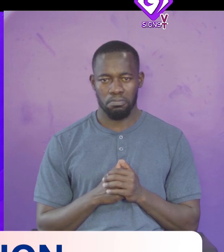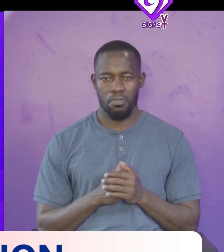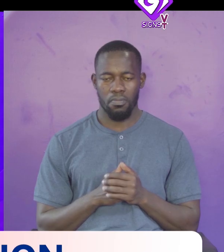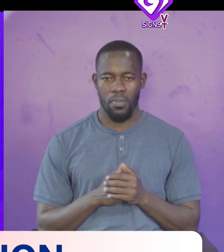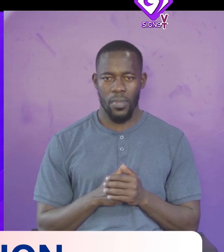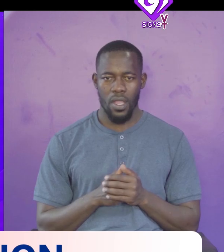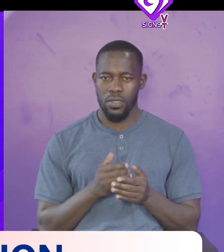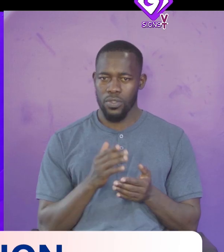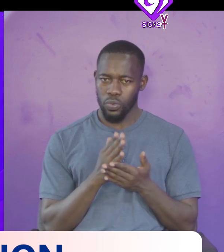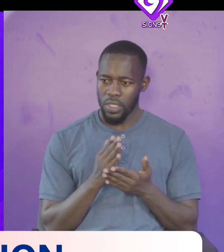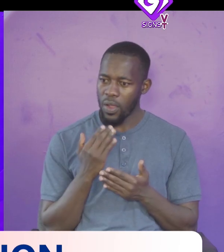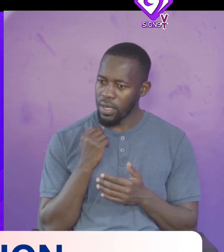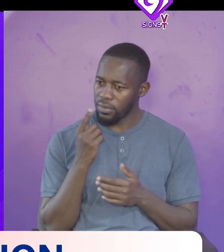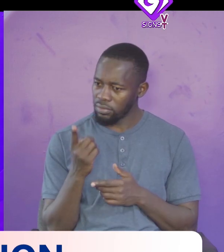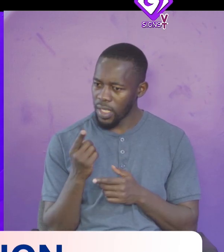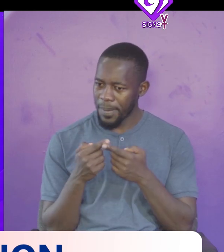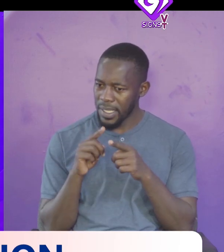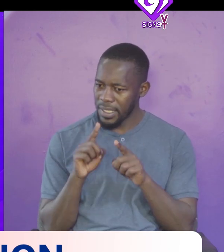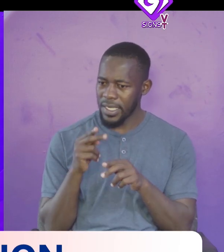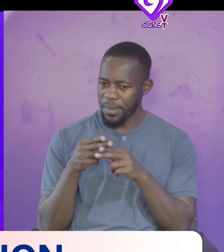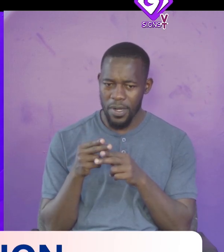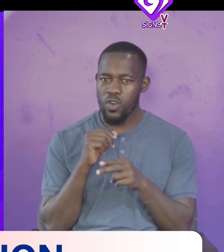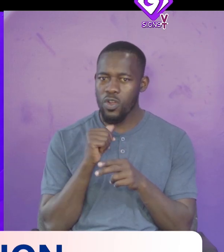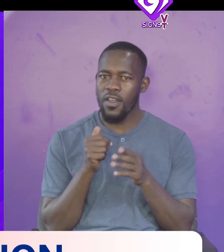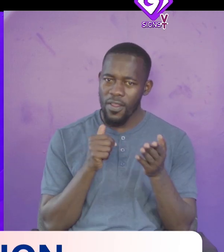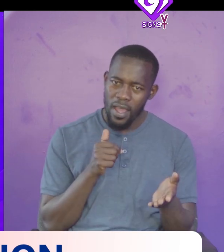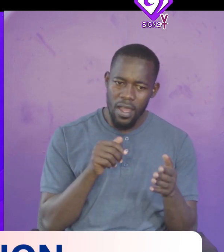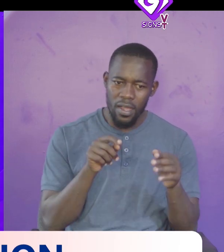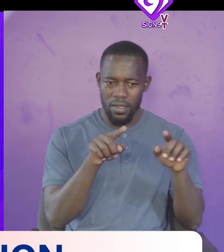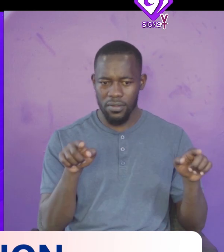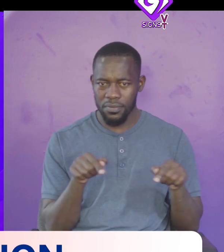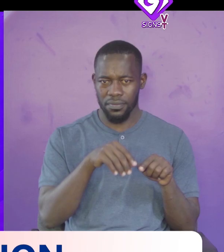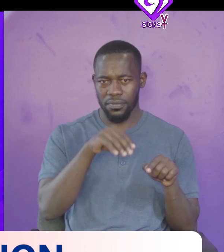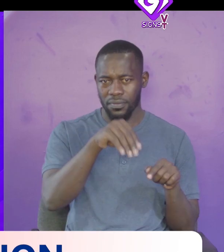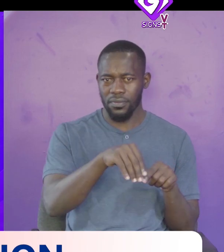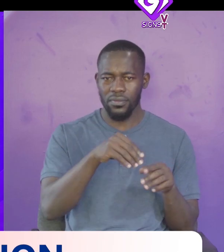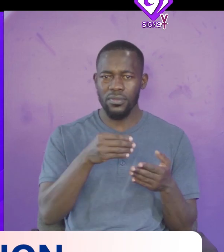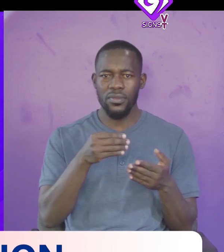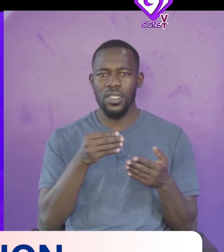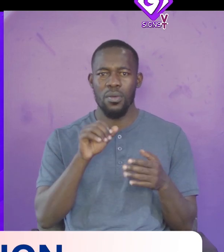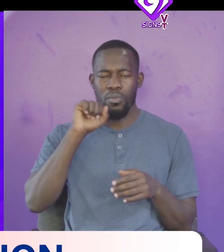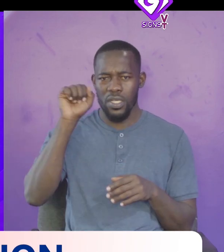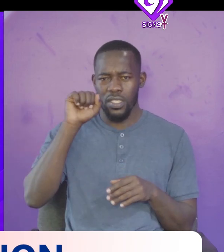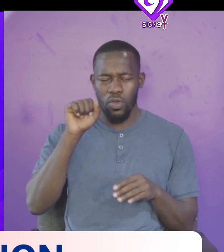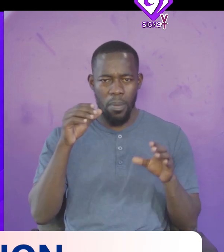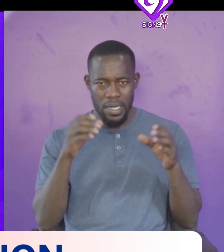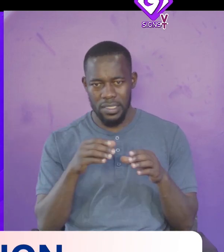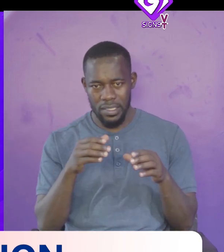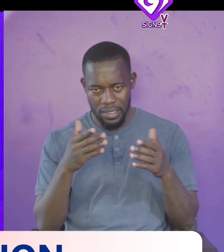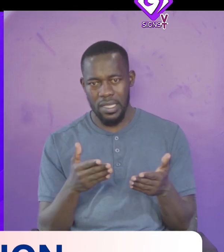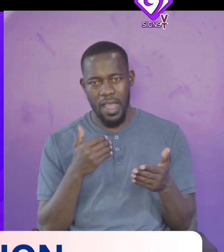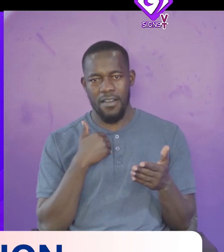candidates who they want are not in the ballot, because usually what happens, right, the political parties have certain preferred people. They